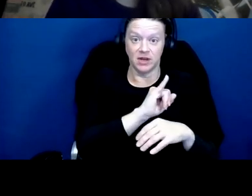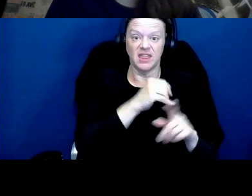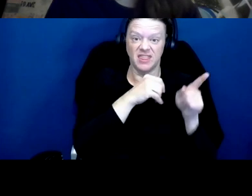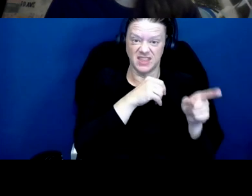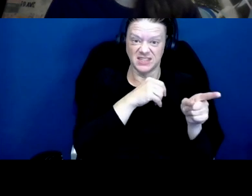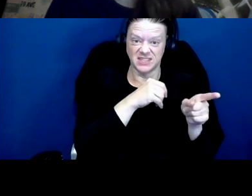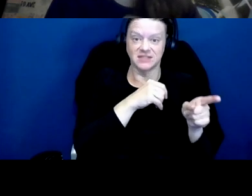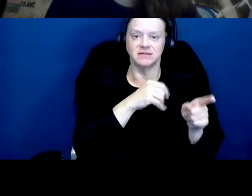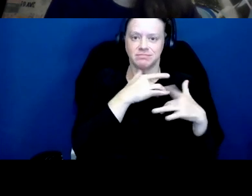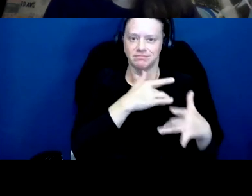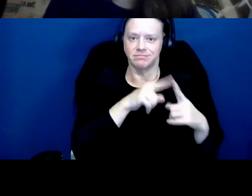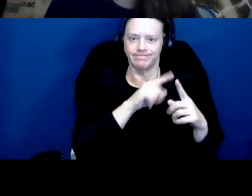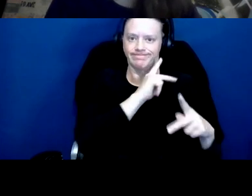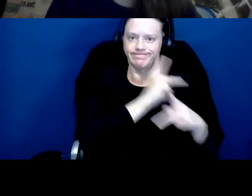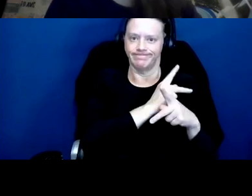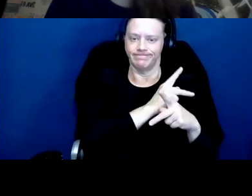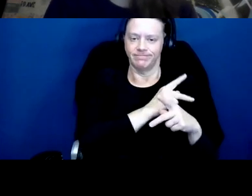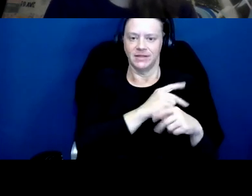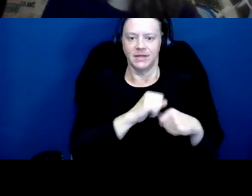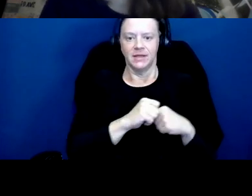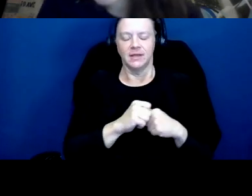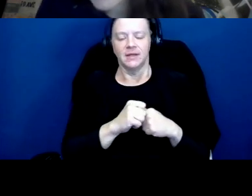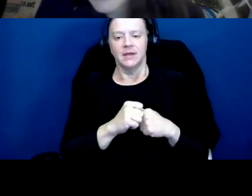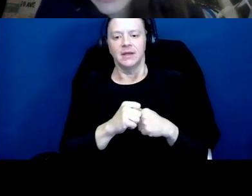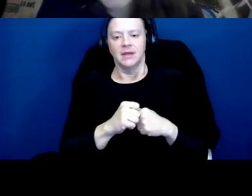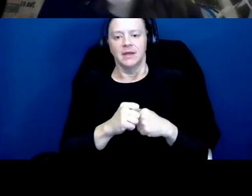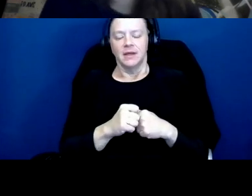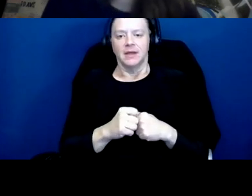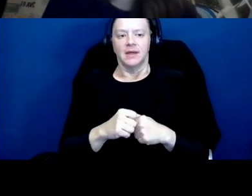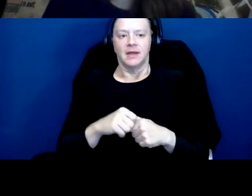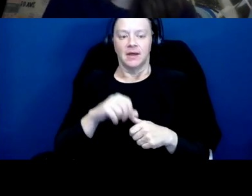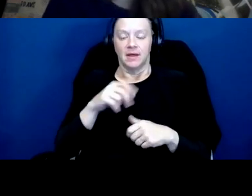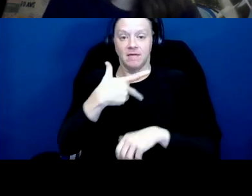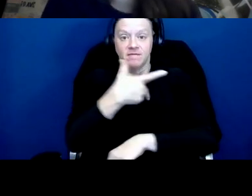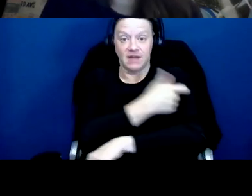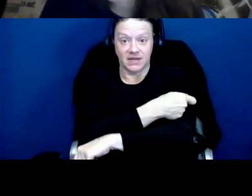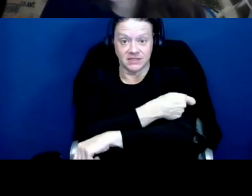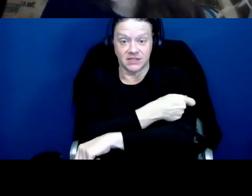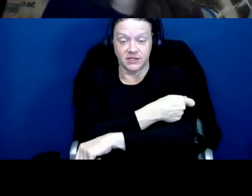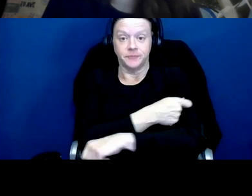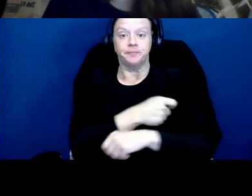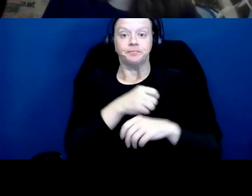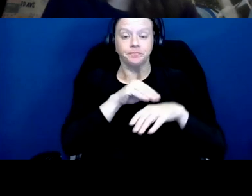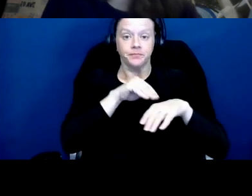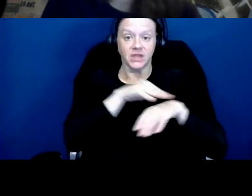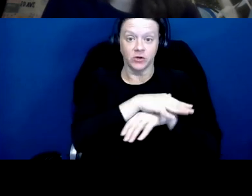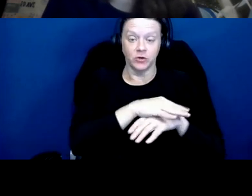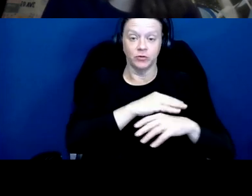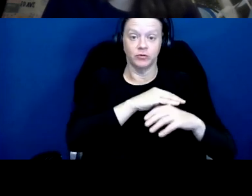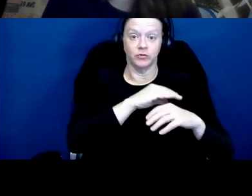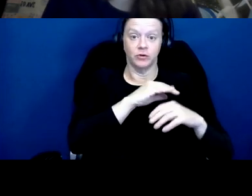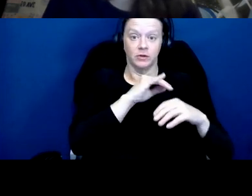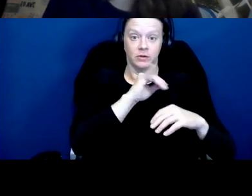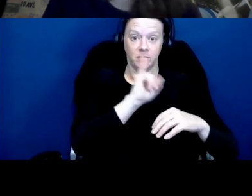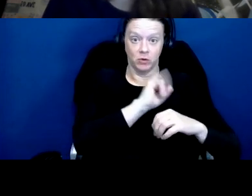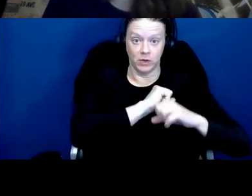vaccinated people are 8 times more protected from hospitalization from COVID and 11 times more protected against